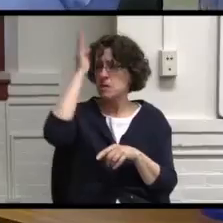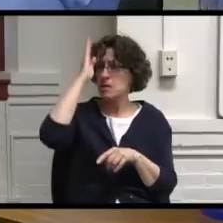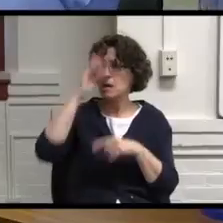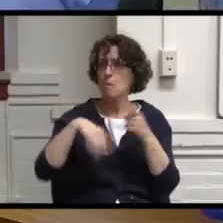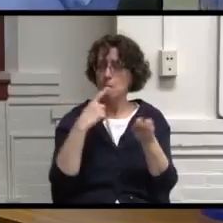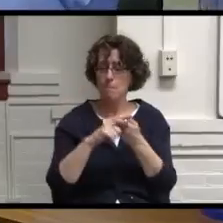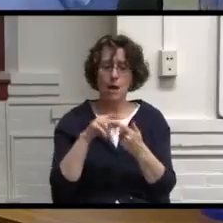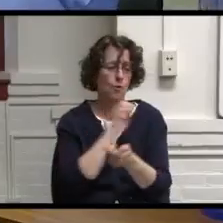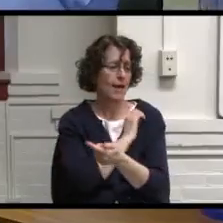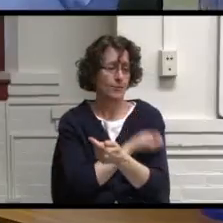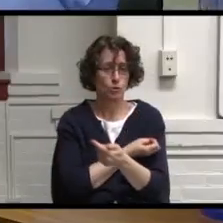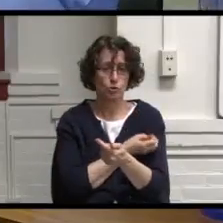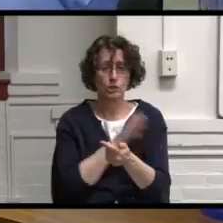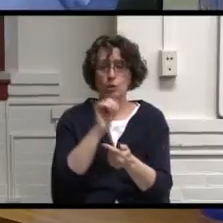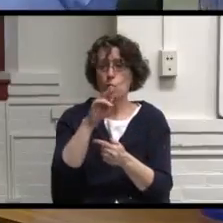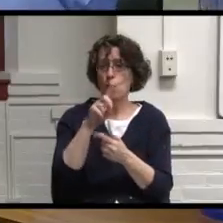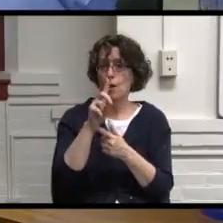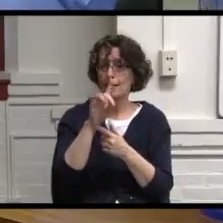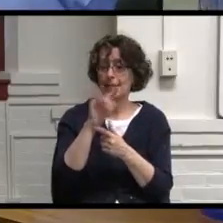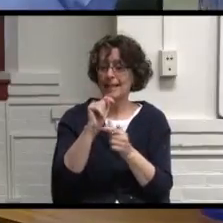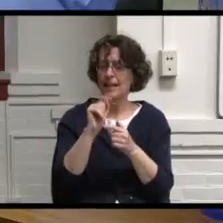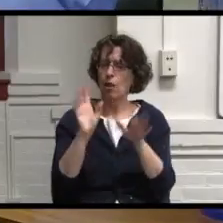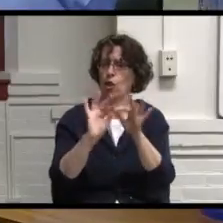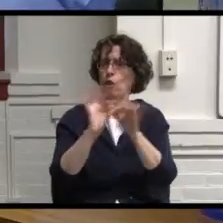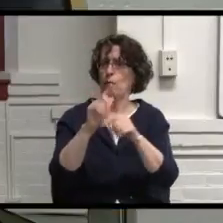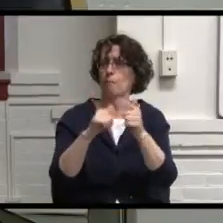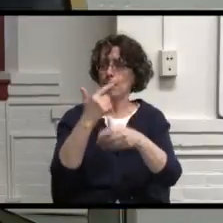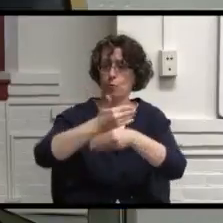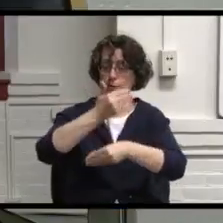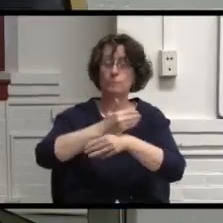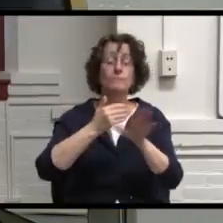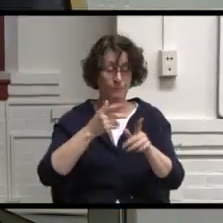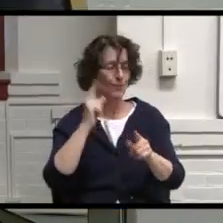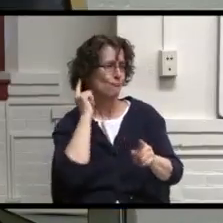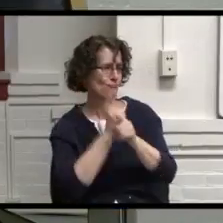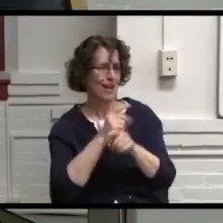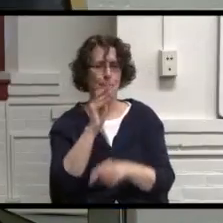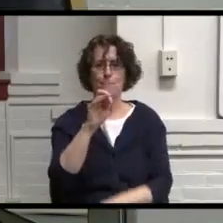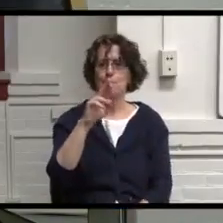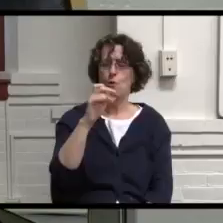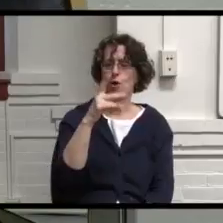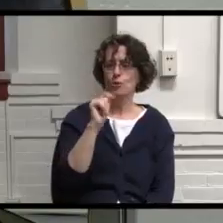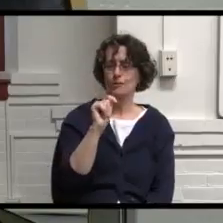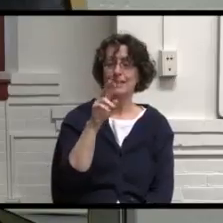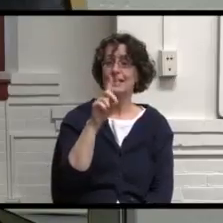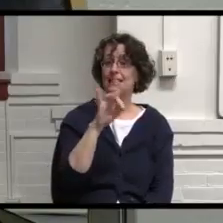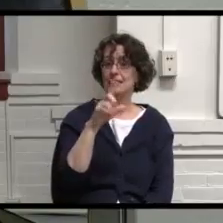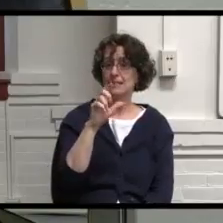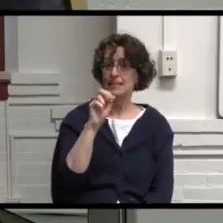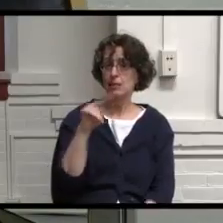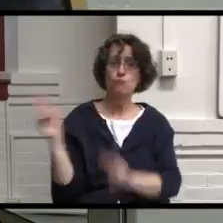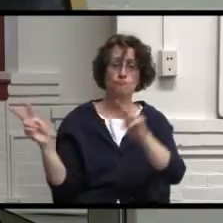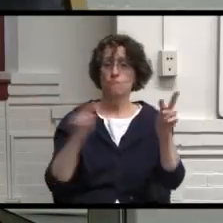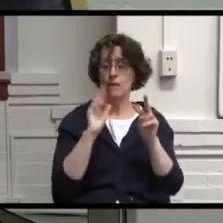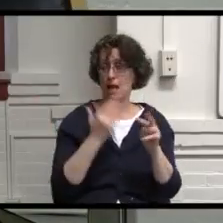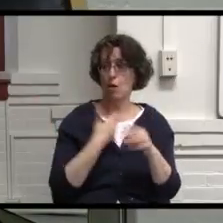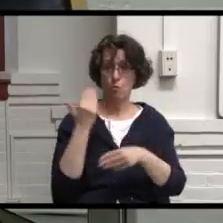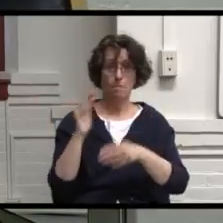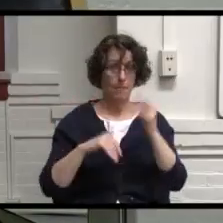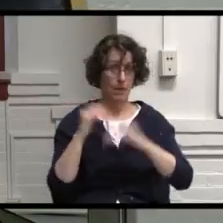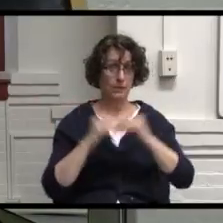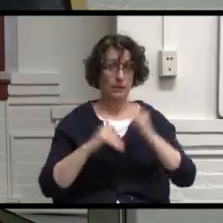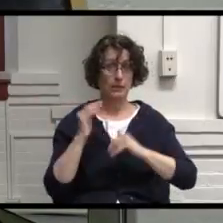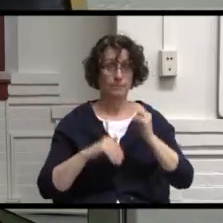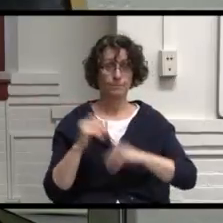was mentioning something about the windows? Yeah, Margaret Dillon came through the building at a time when we were going